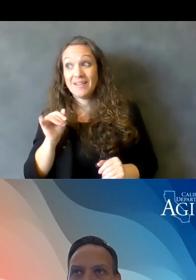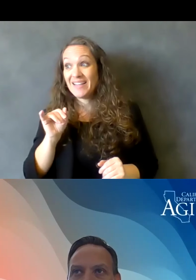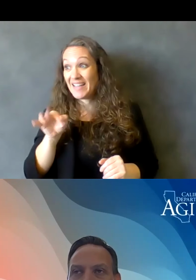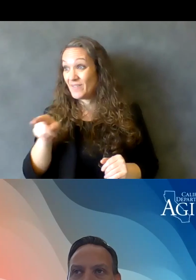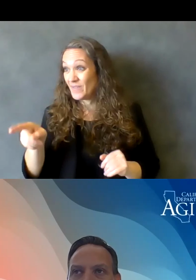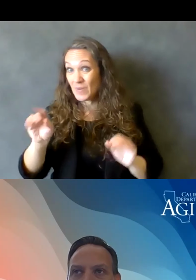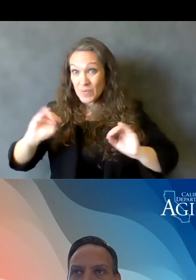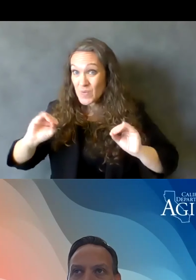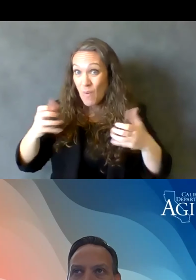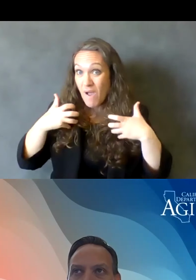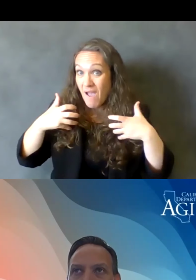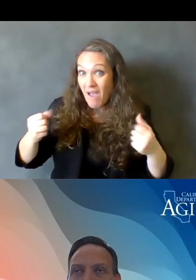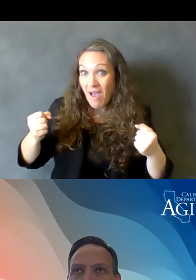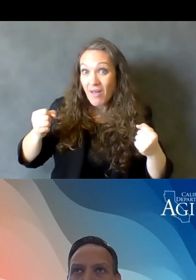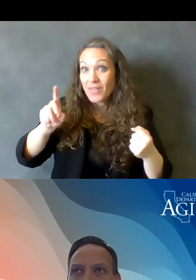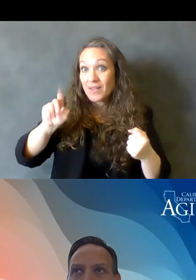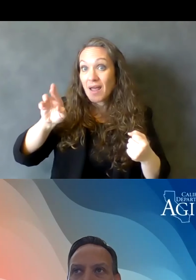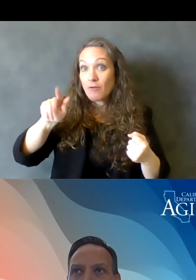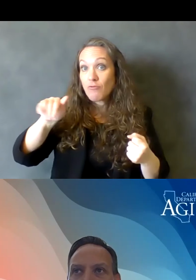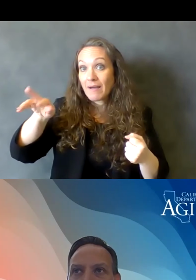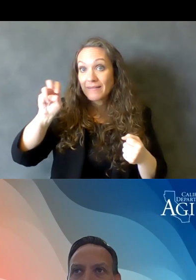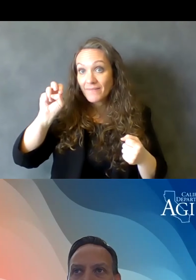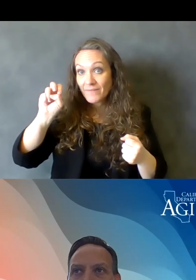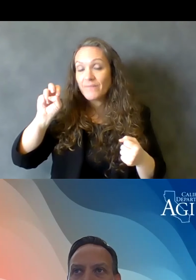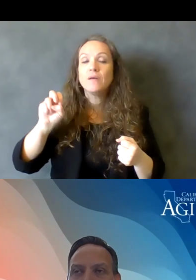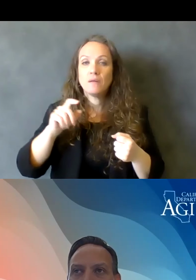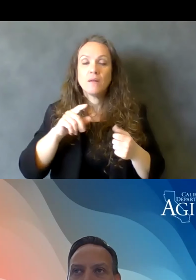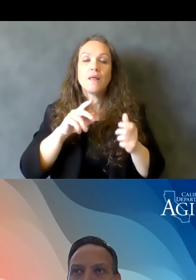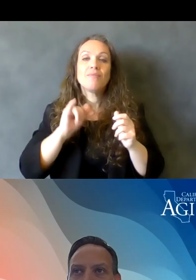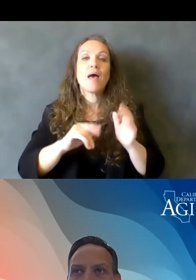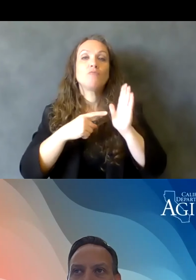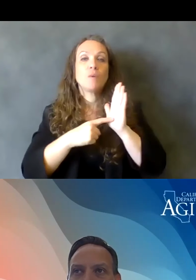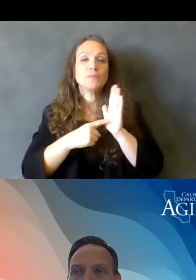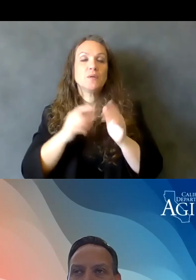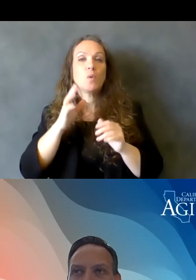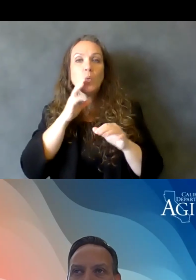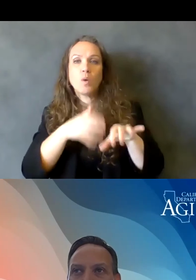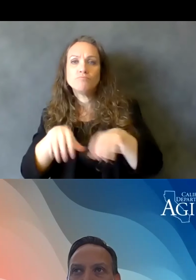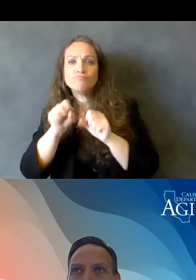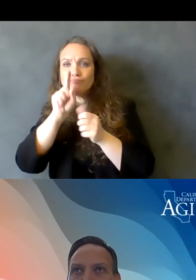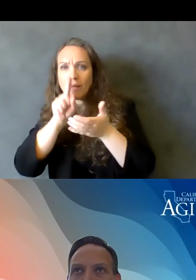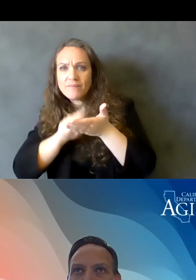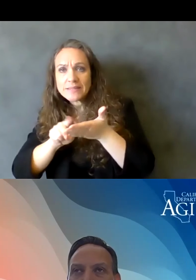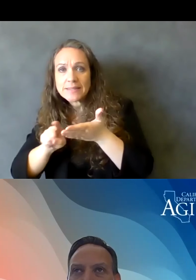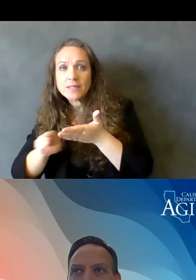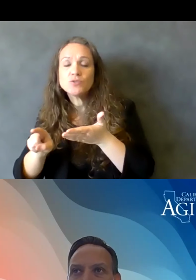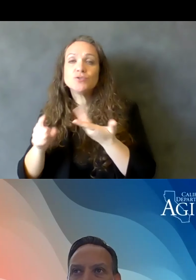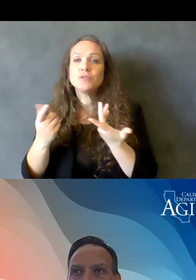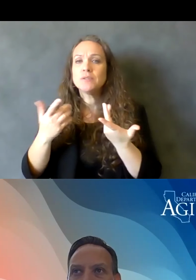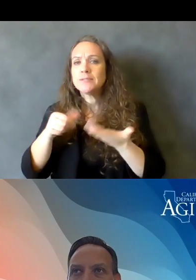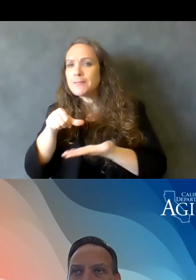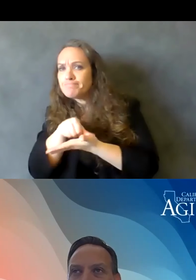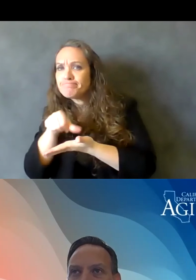health directive or POLST in place. So that representative will be conducting investigations, looking at